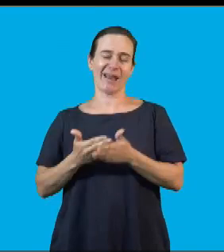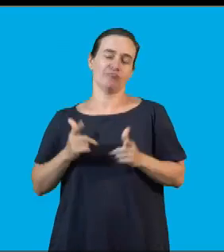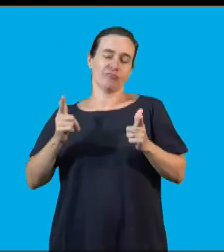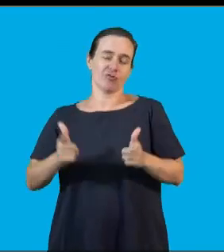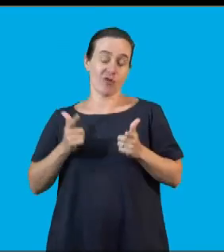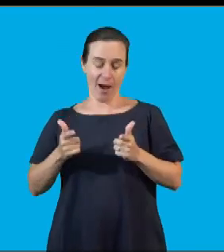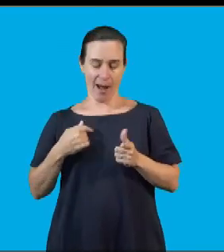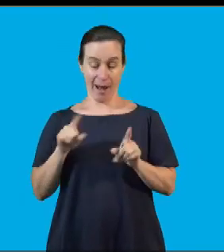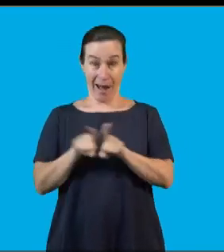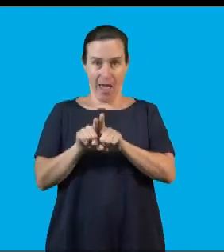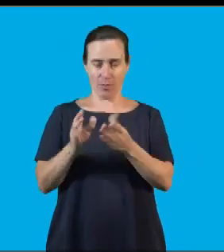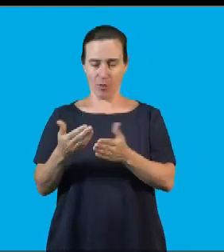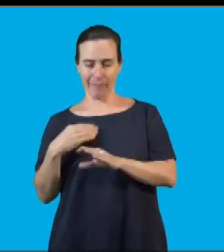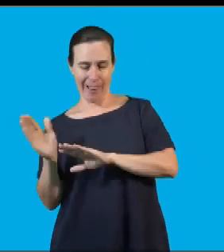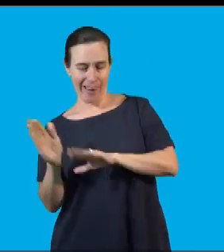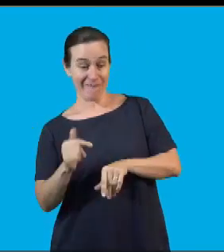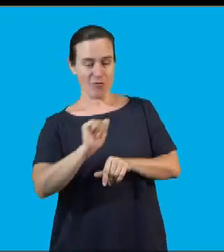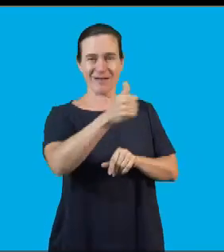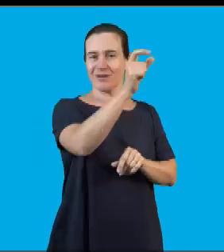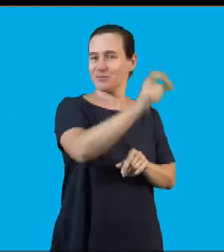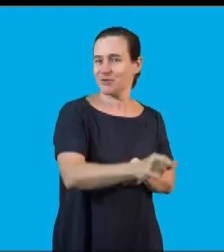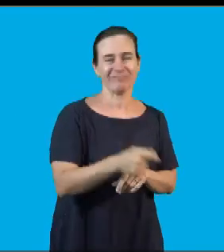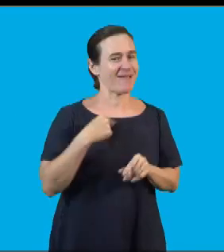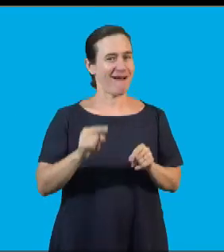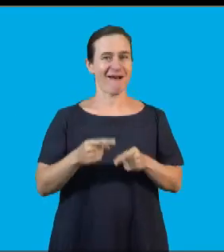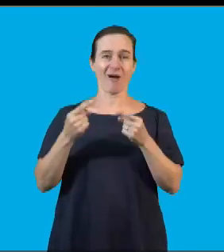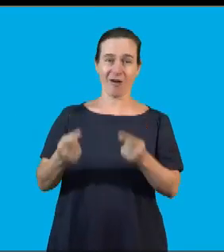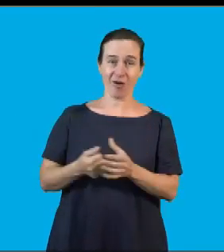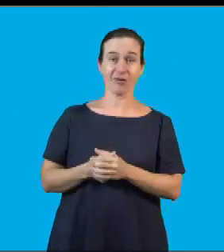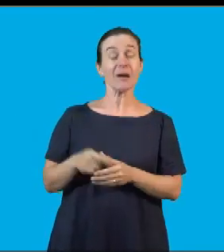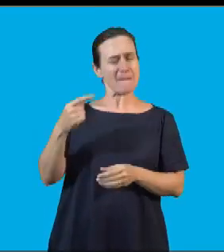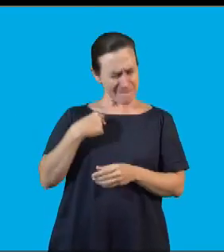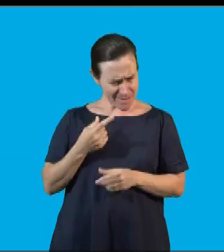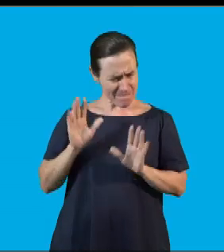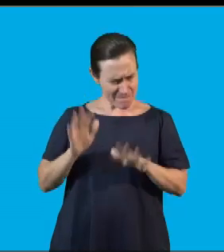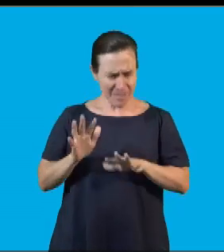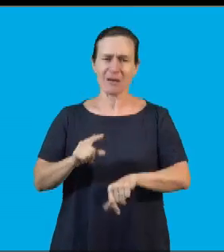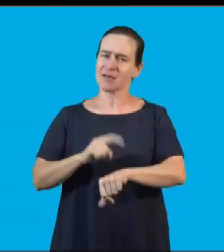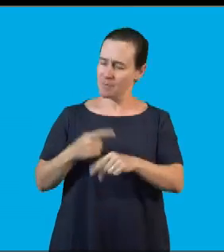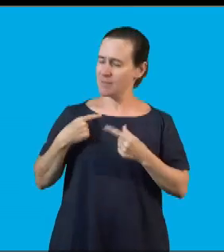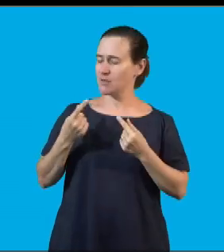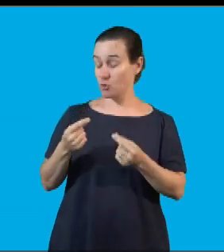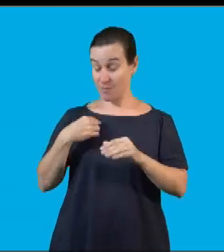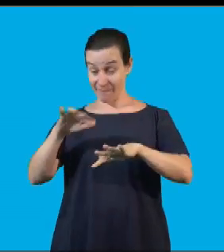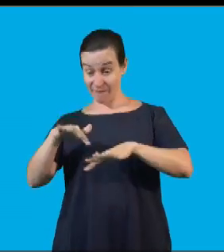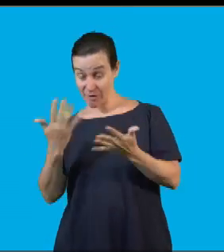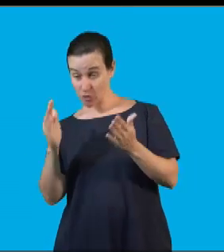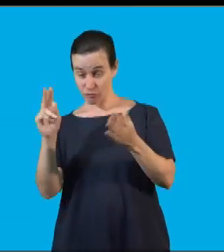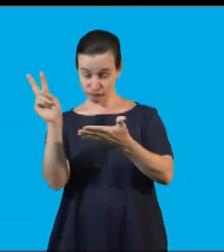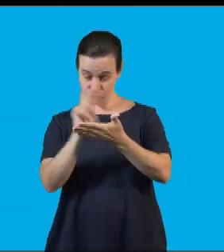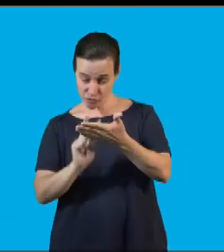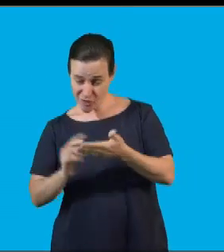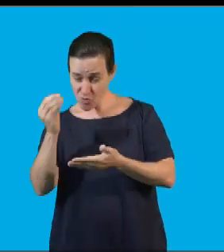cannot leave it on the train seat for the next person when you get off, as I have done all my life with finished